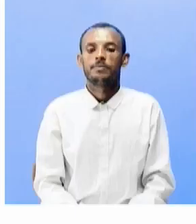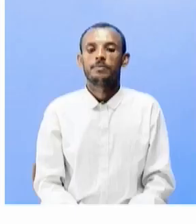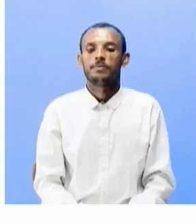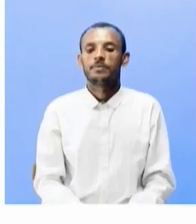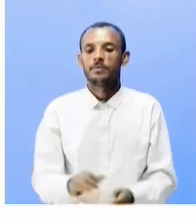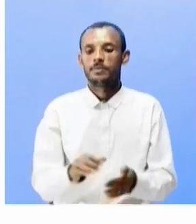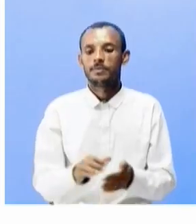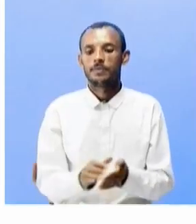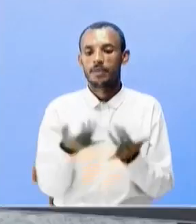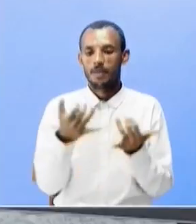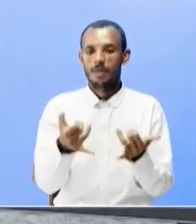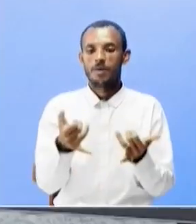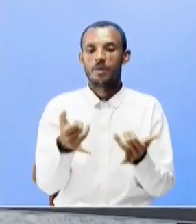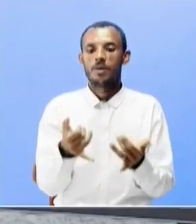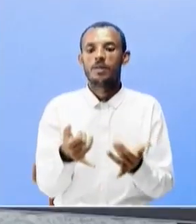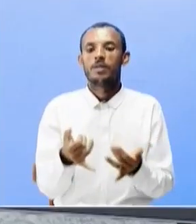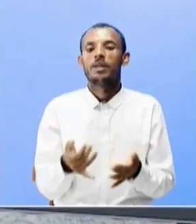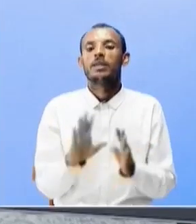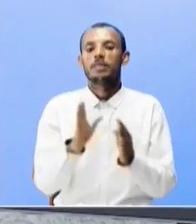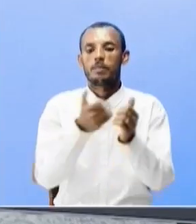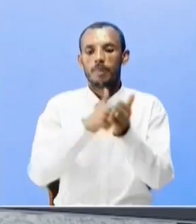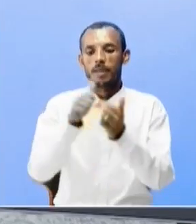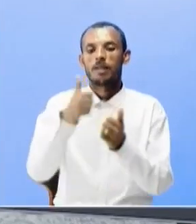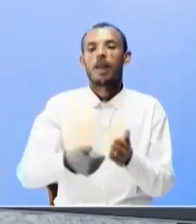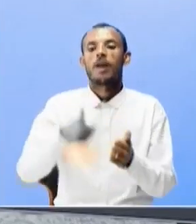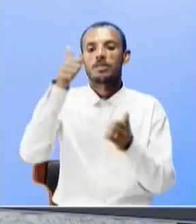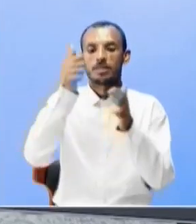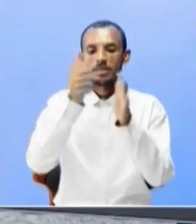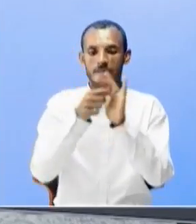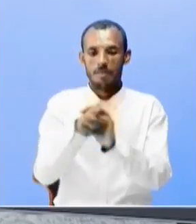it. Now, let's proceed to another example.